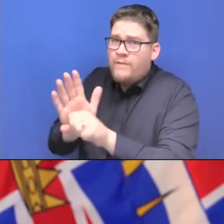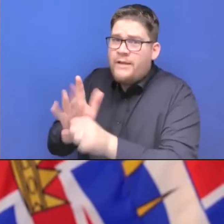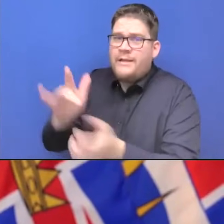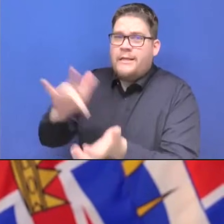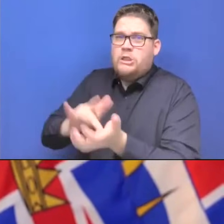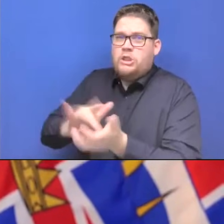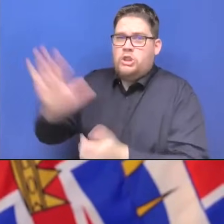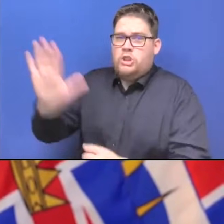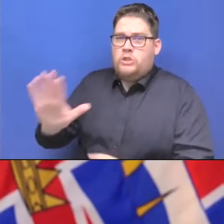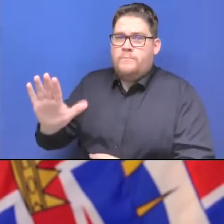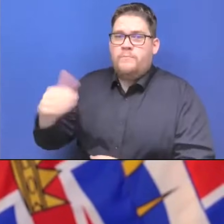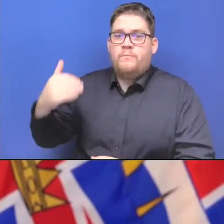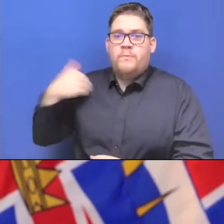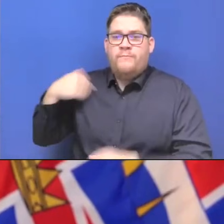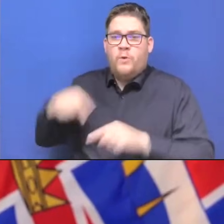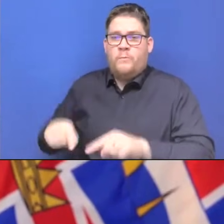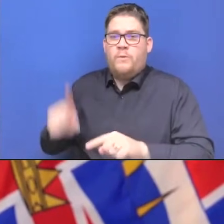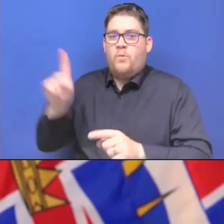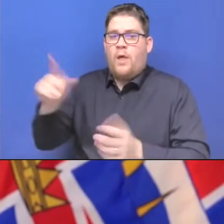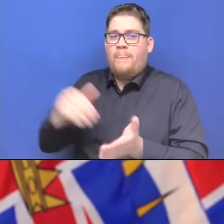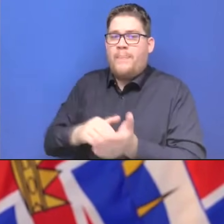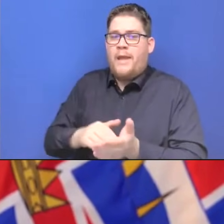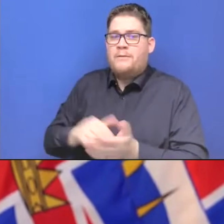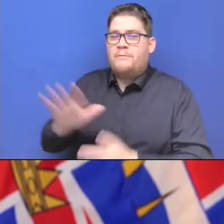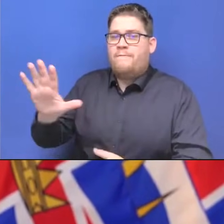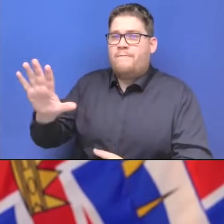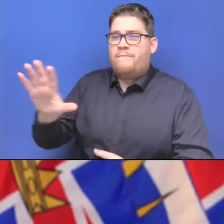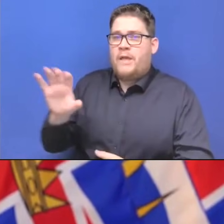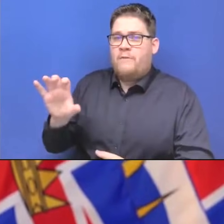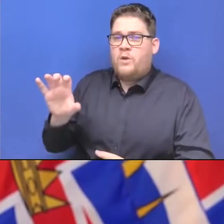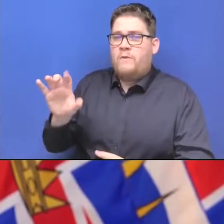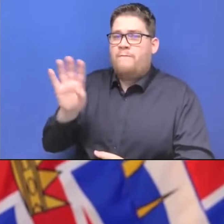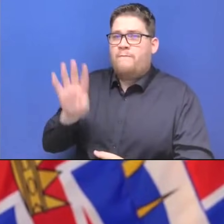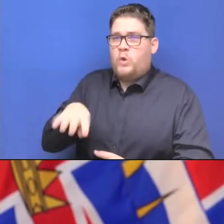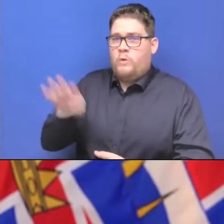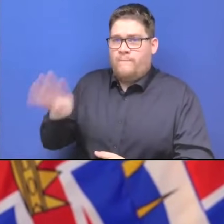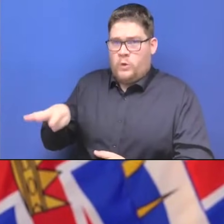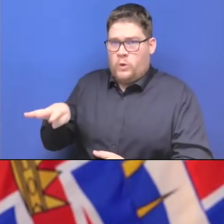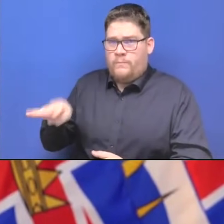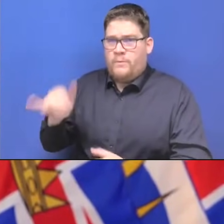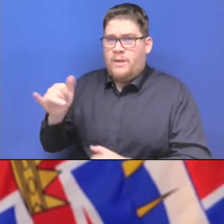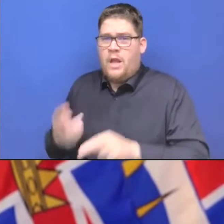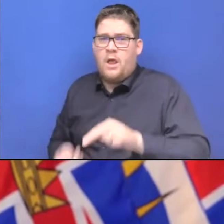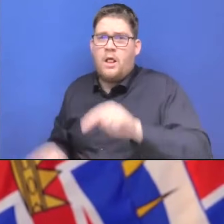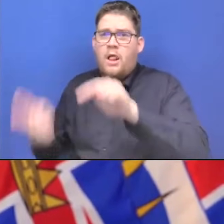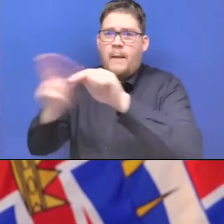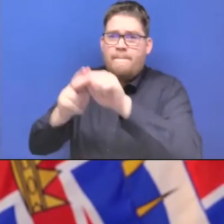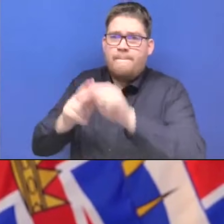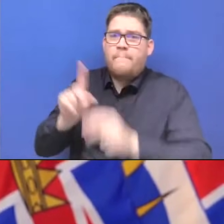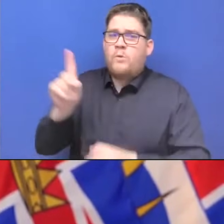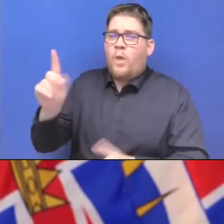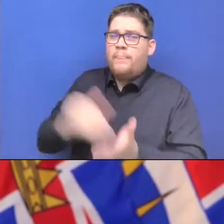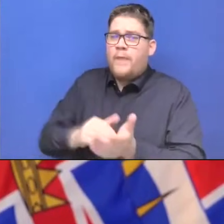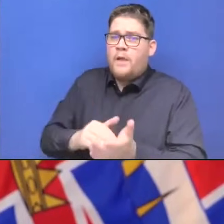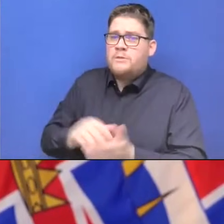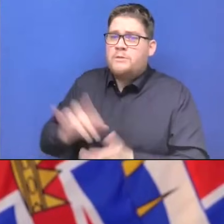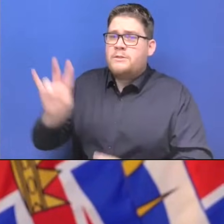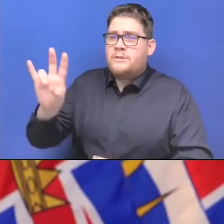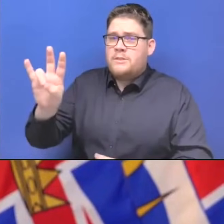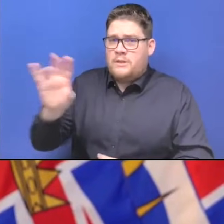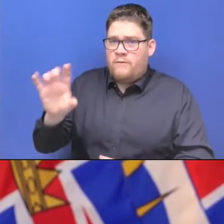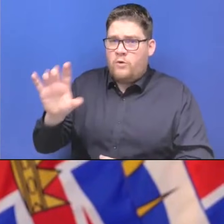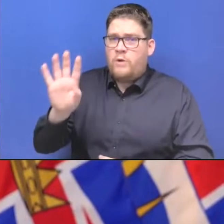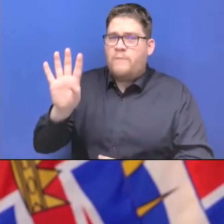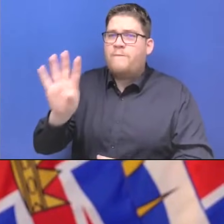204, from 1,544 people to 1,748 people. And the number of people currently